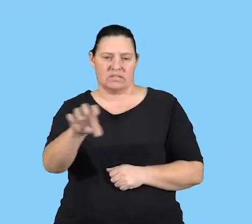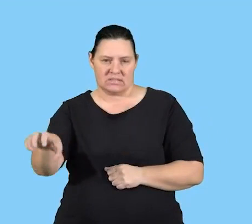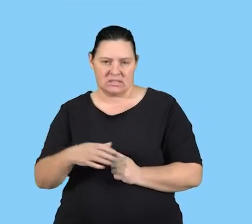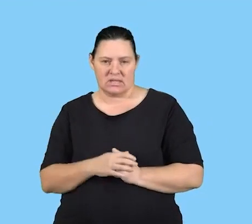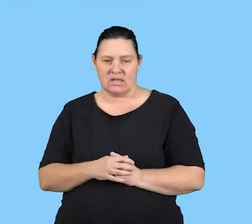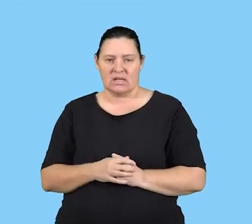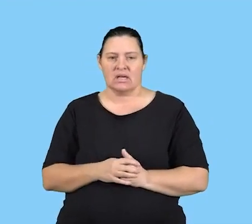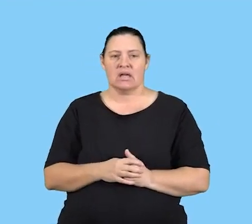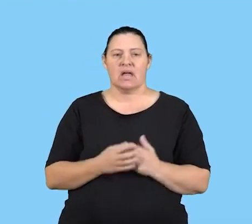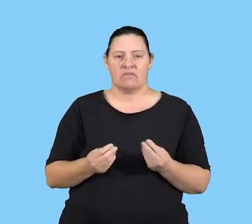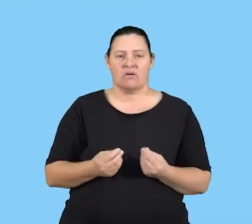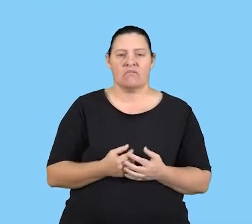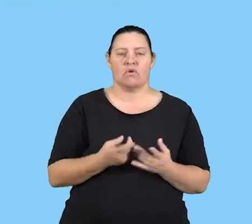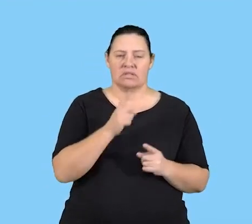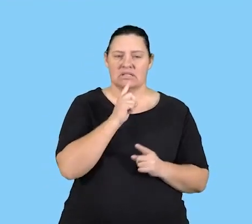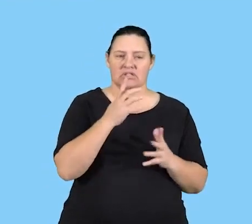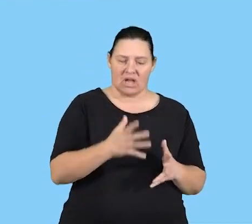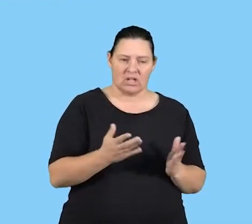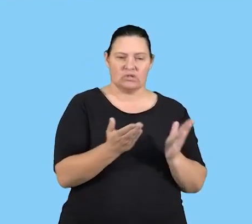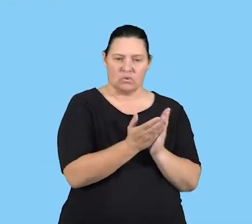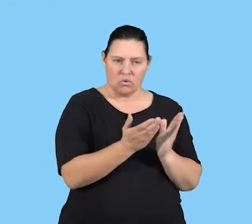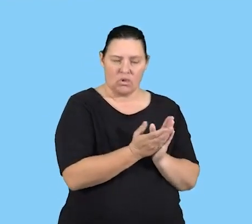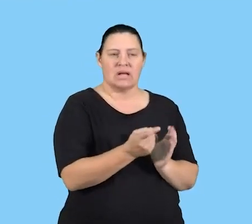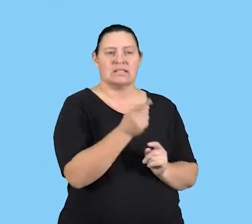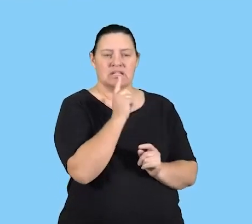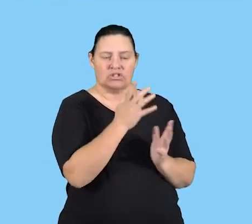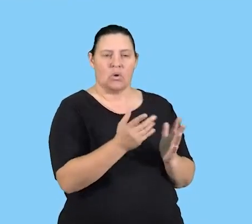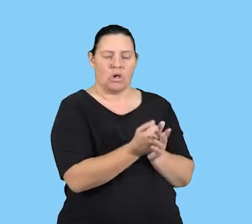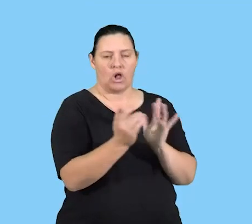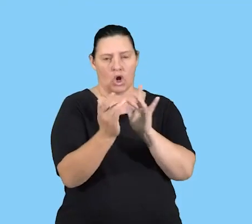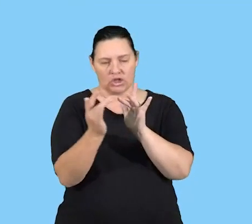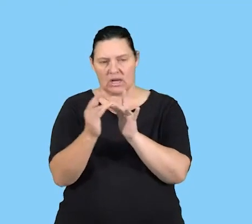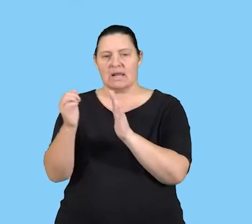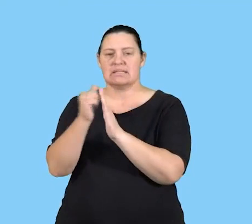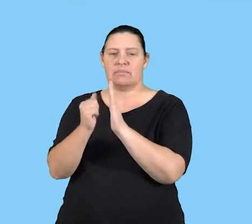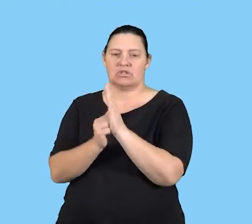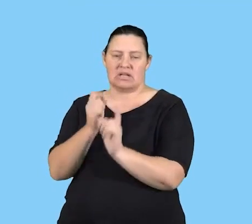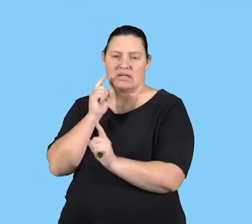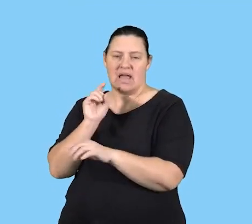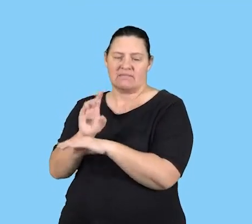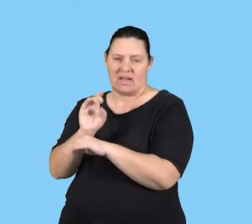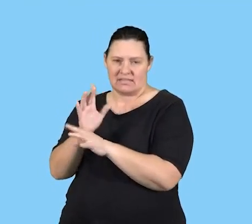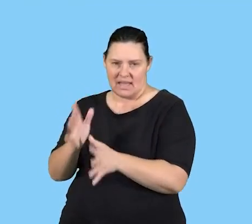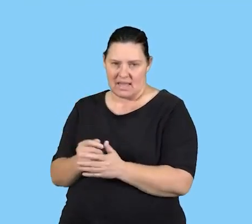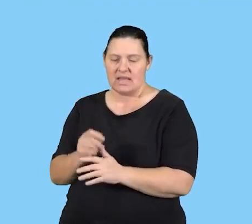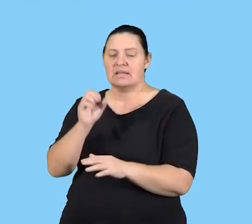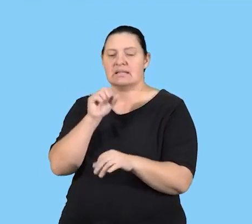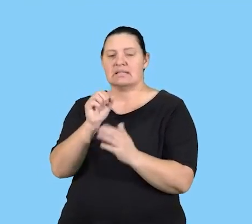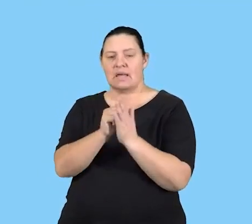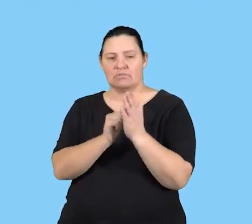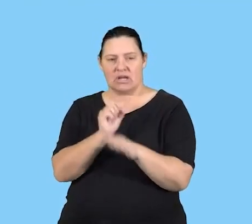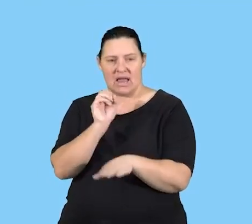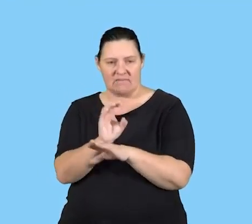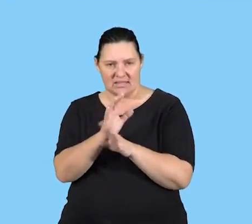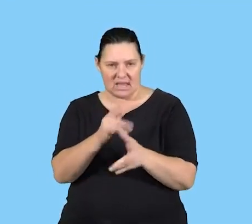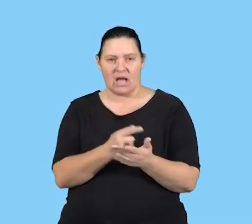If you are a parent, you can contact your teacher in school, then the teacher will contact the subject advisor. The subject advisor will talk to